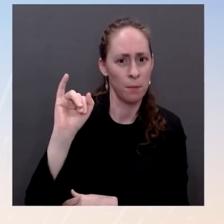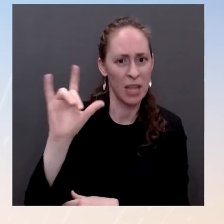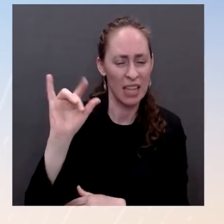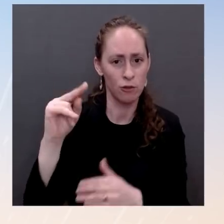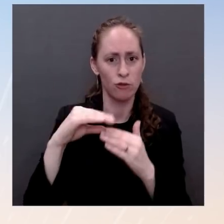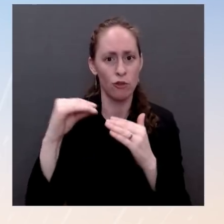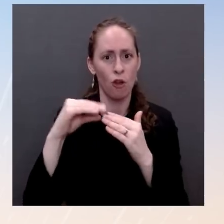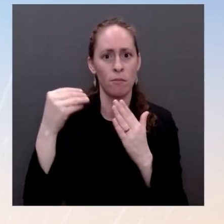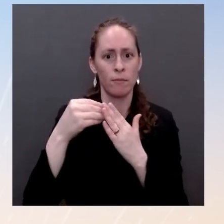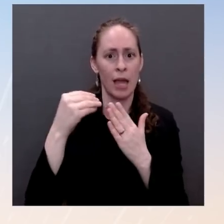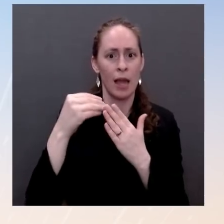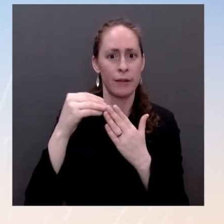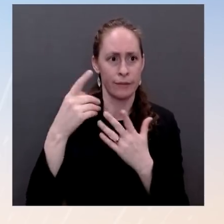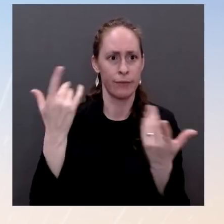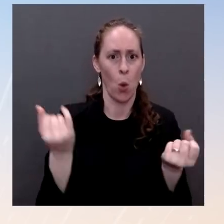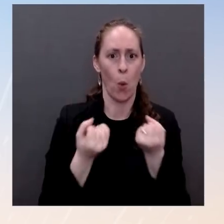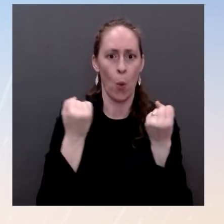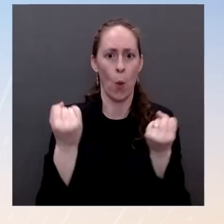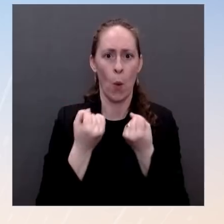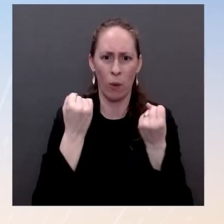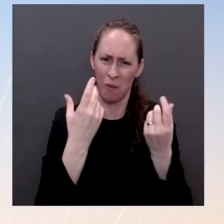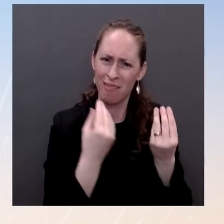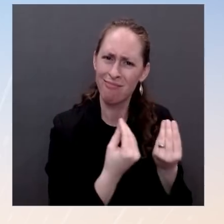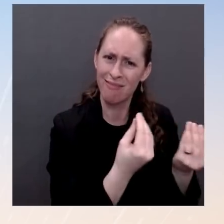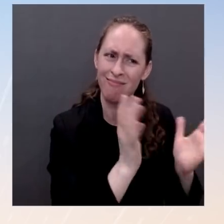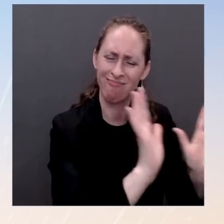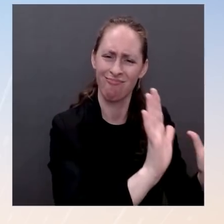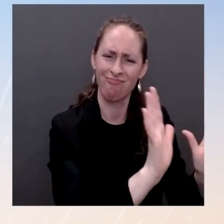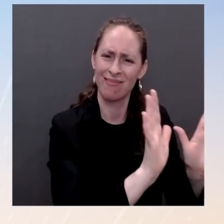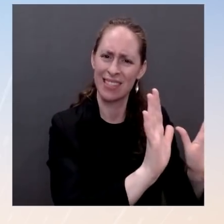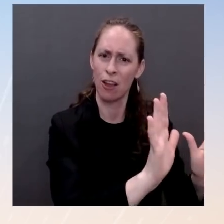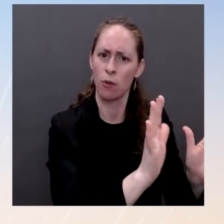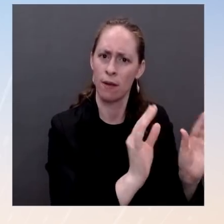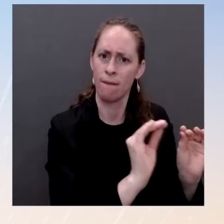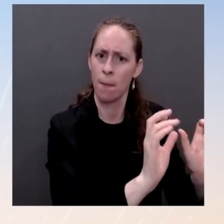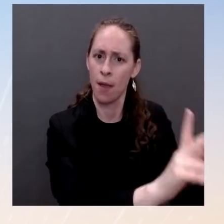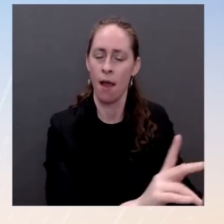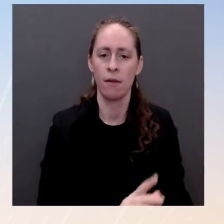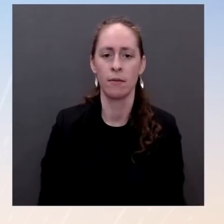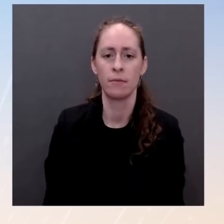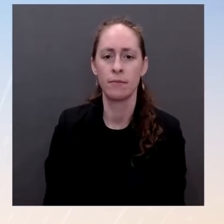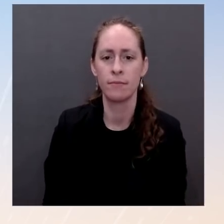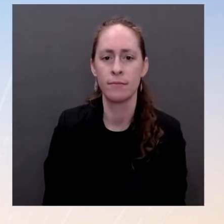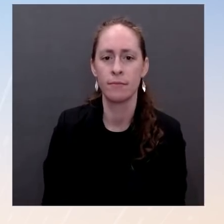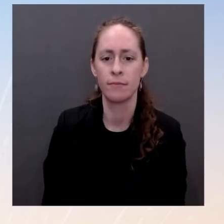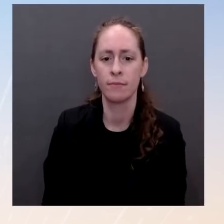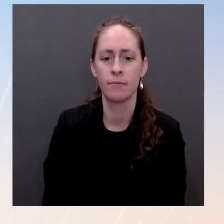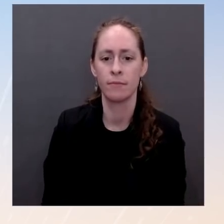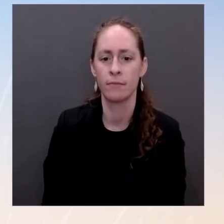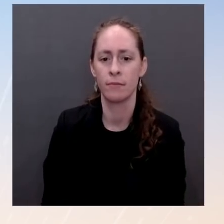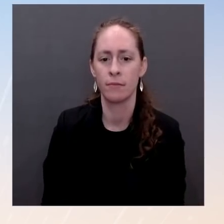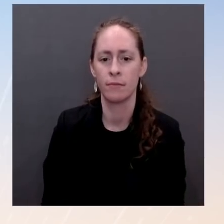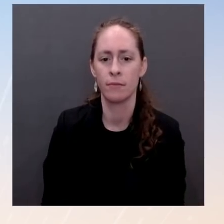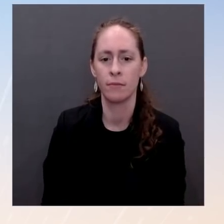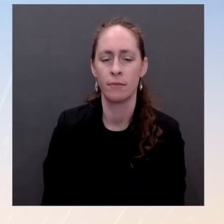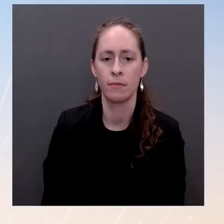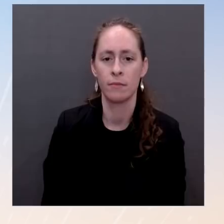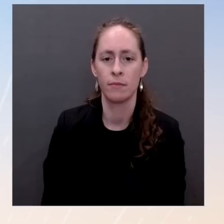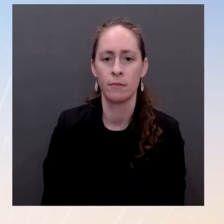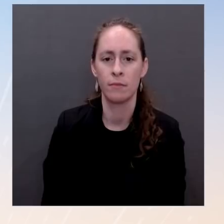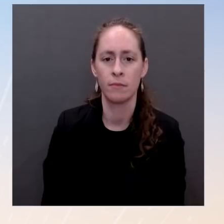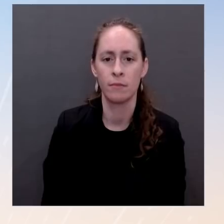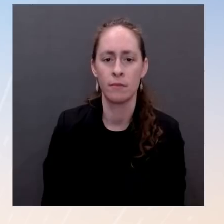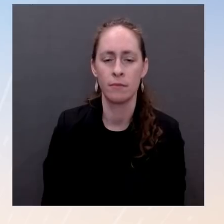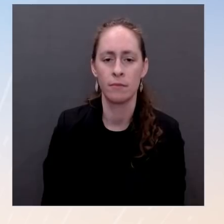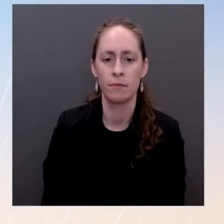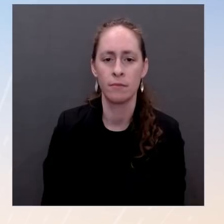know, many U.S. victims of terrorism, including the relatives of victims who died in the September 11th terrorist attacks, have brought claims against the Taliban and